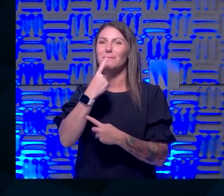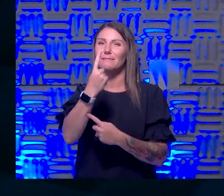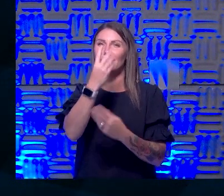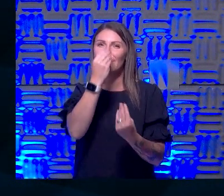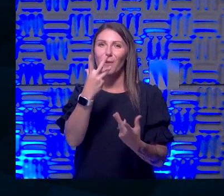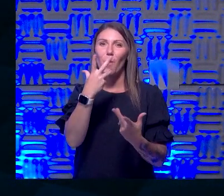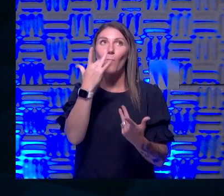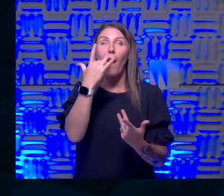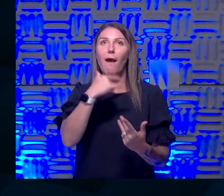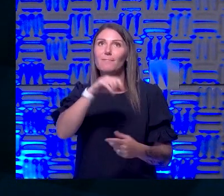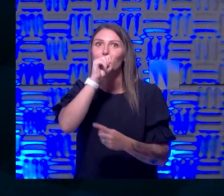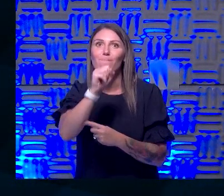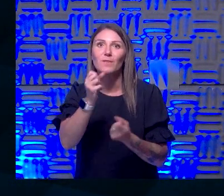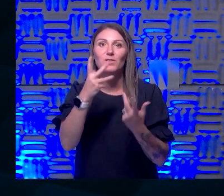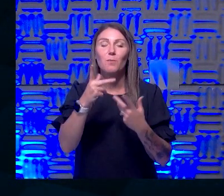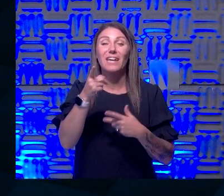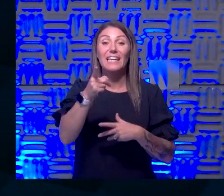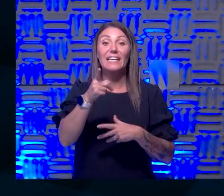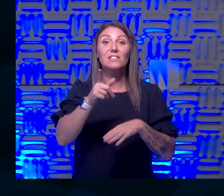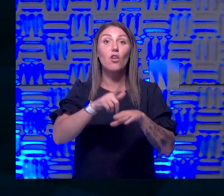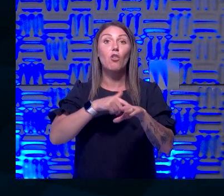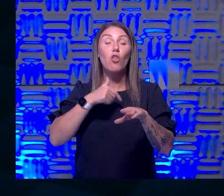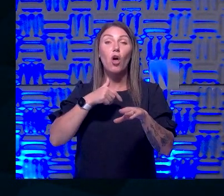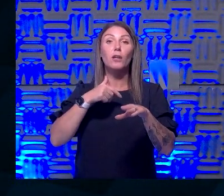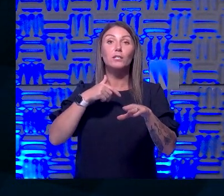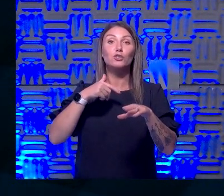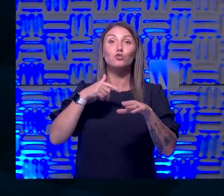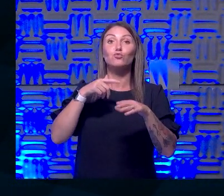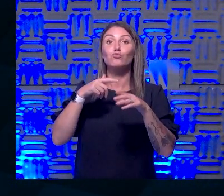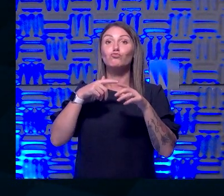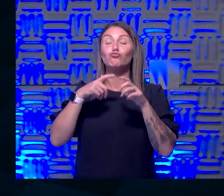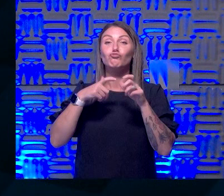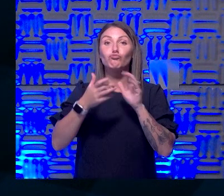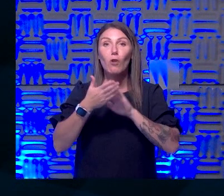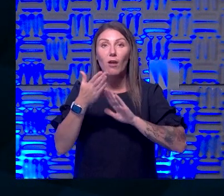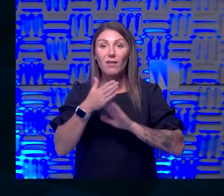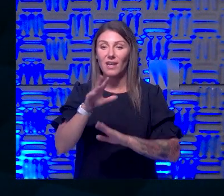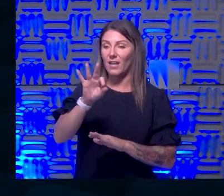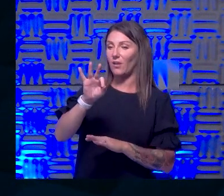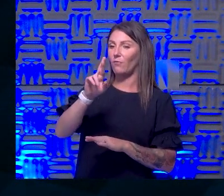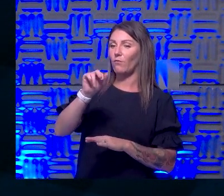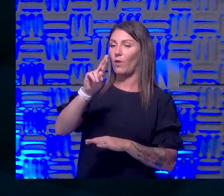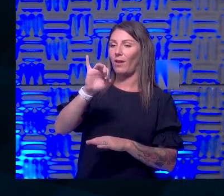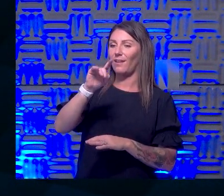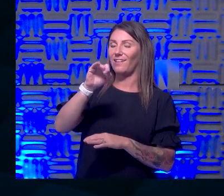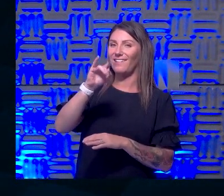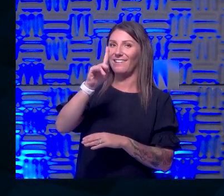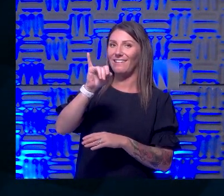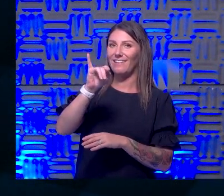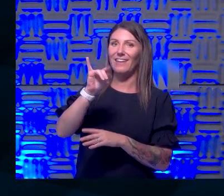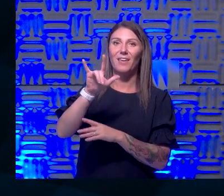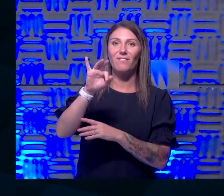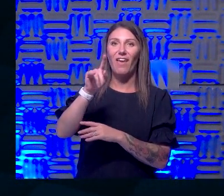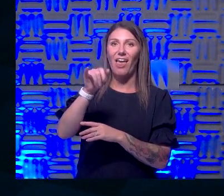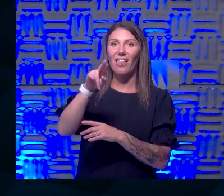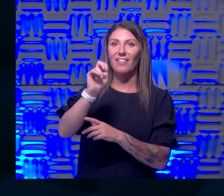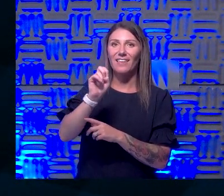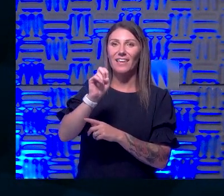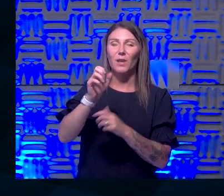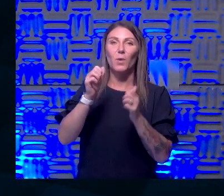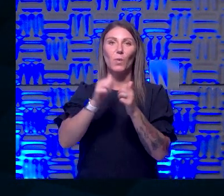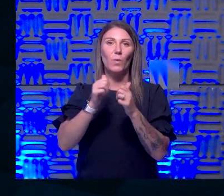much. You guys will too. So he is the longest running Frankie Valli that played in the Broadway musical Jersey Boys.